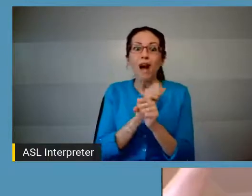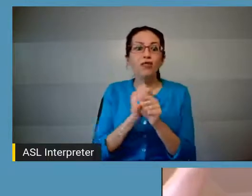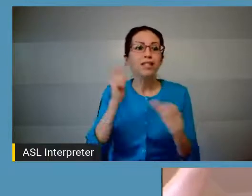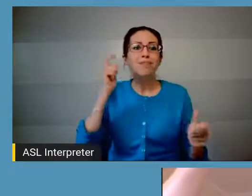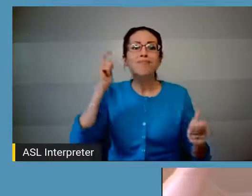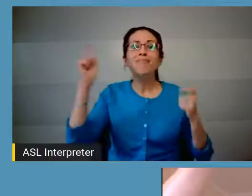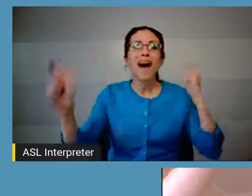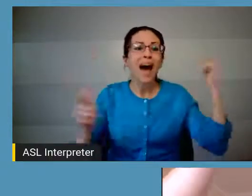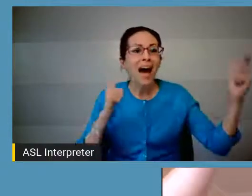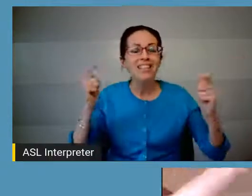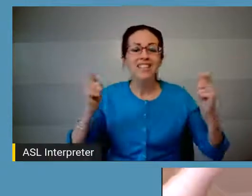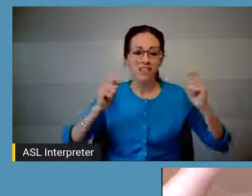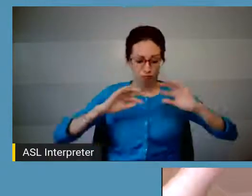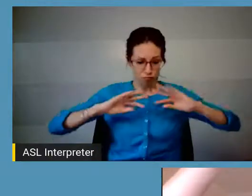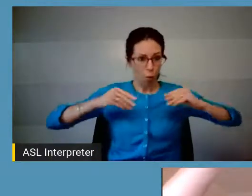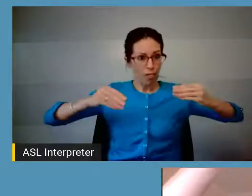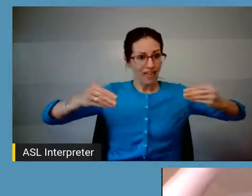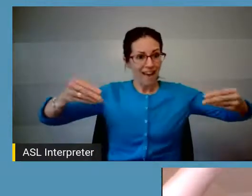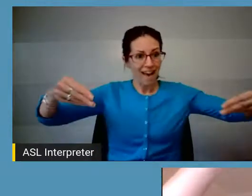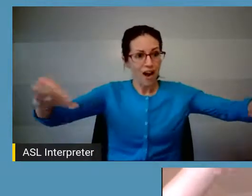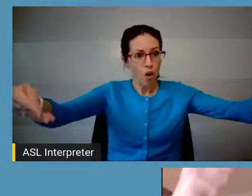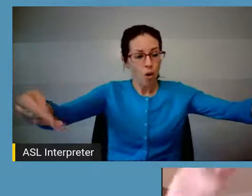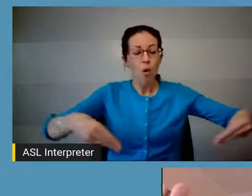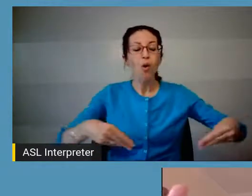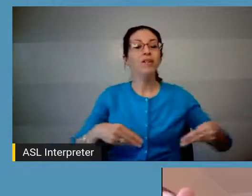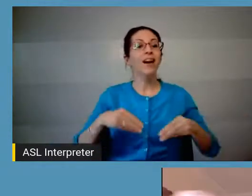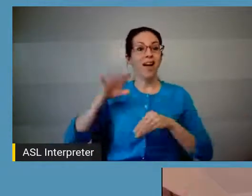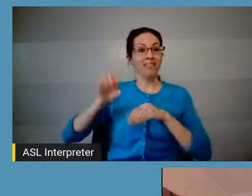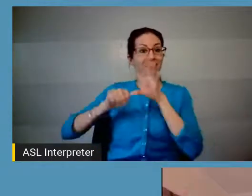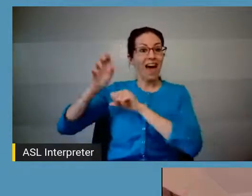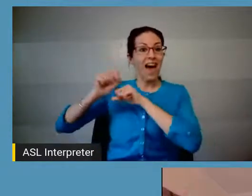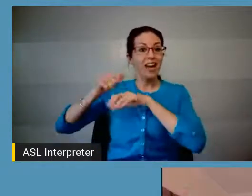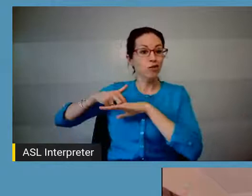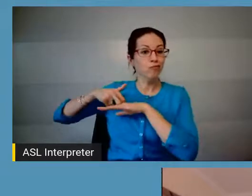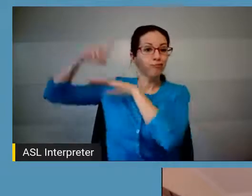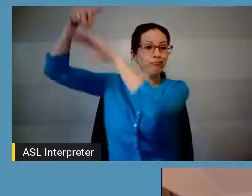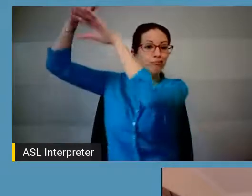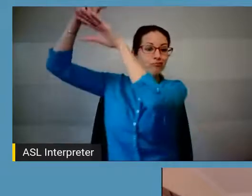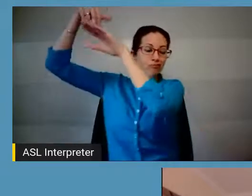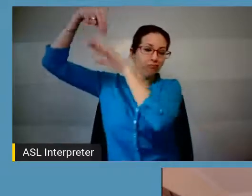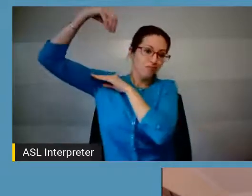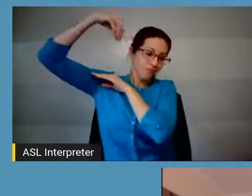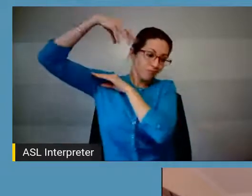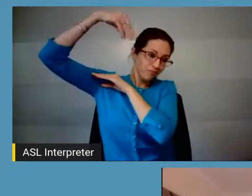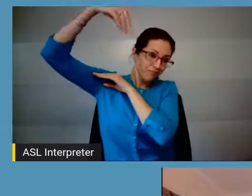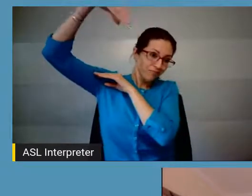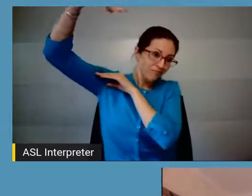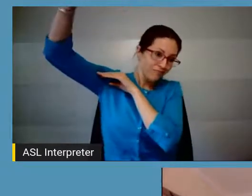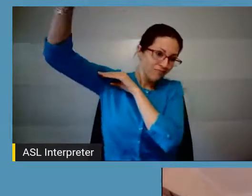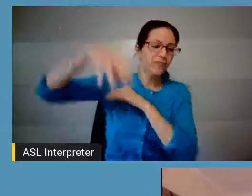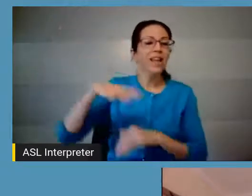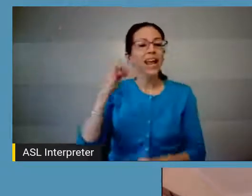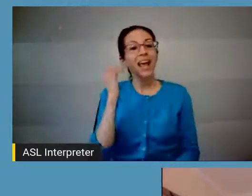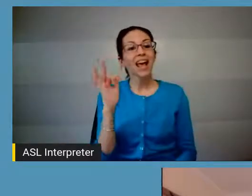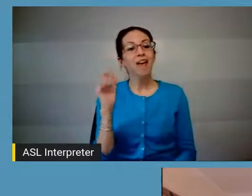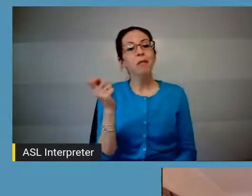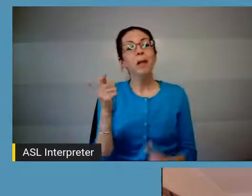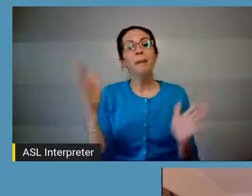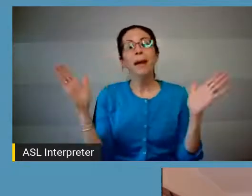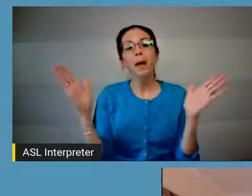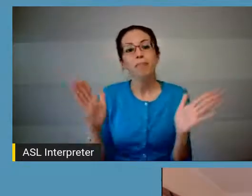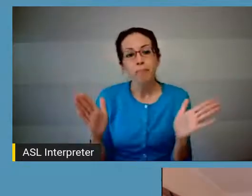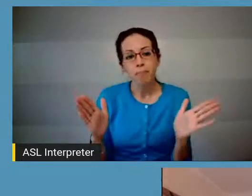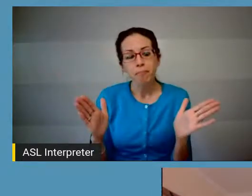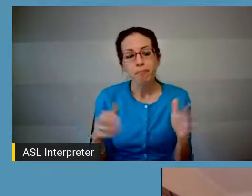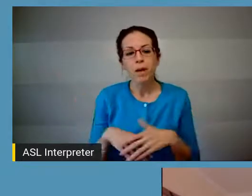a really big ladder and stand up there with your camera and take pictures. If it's slightly less massive, you